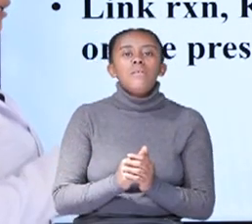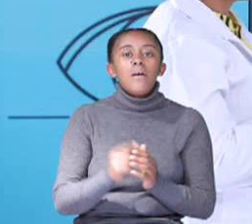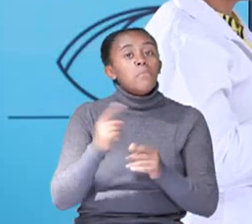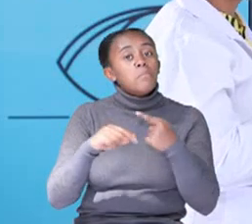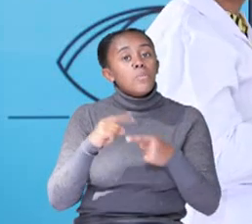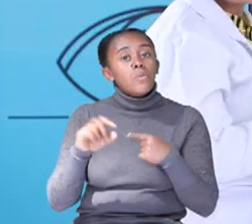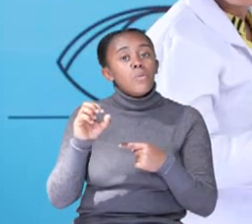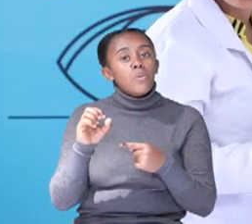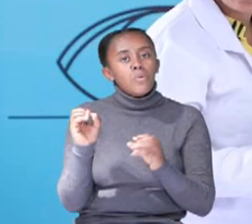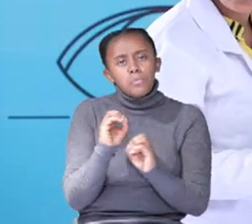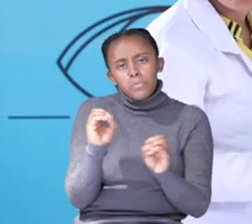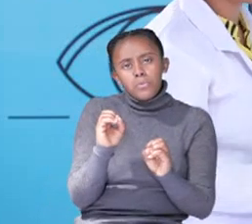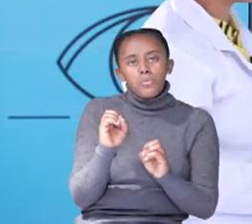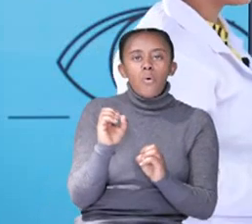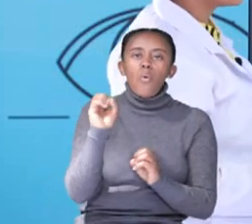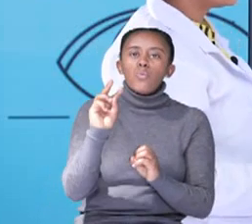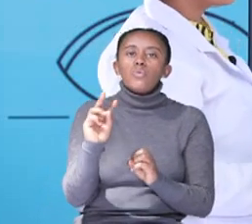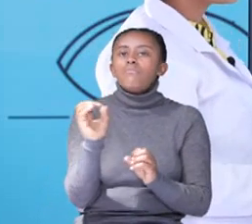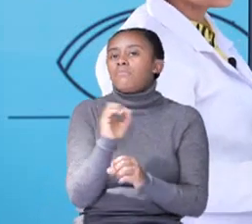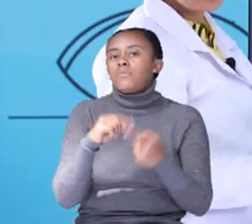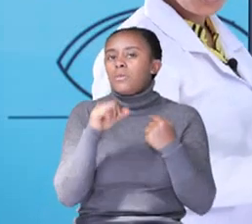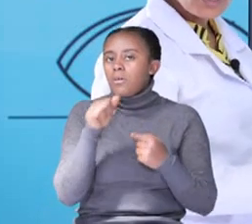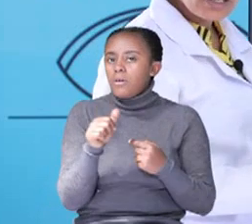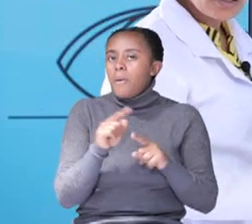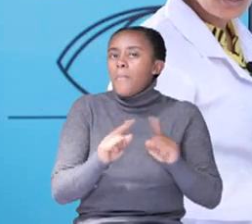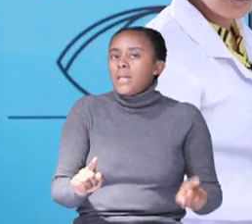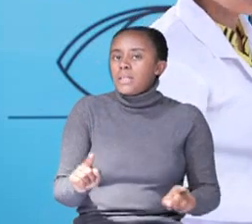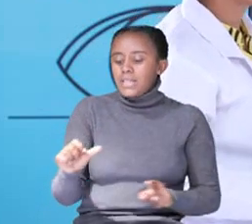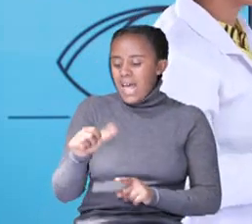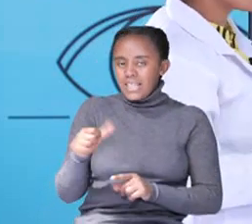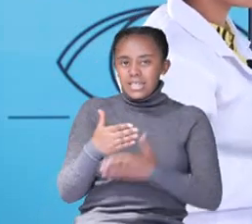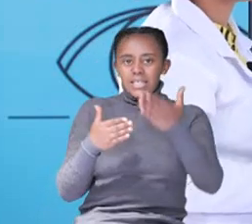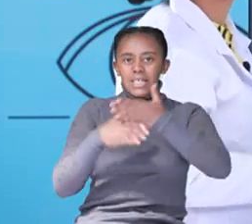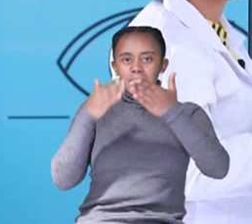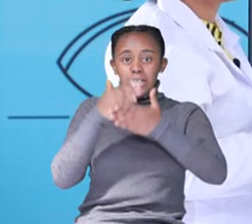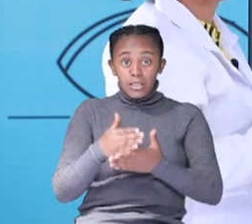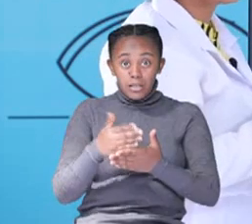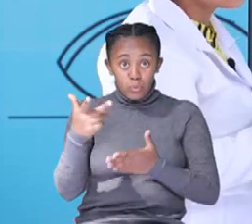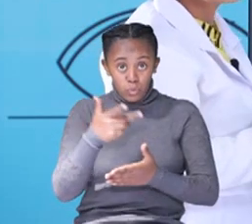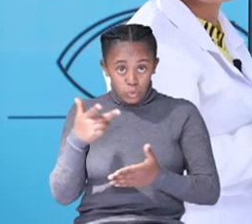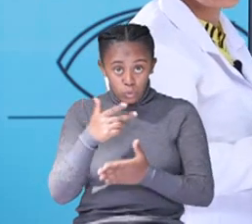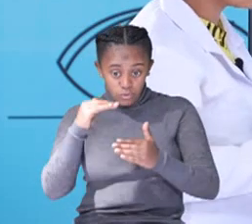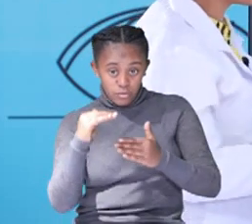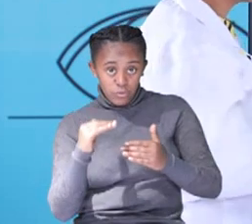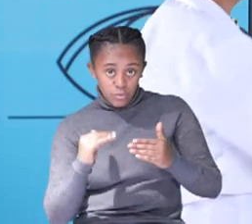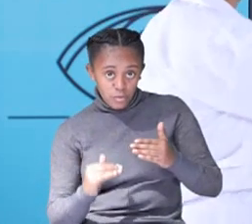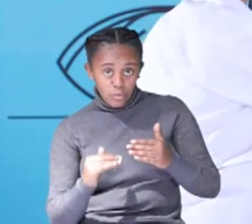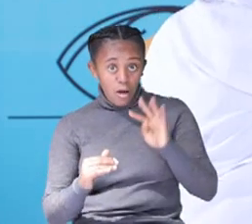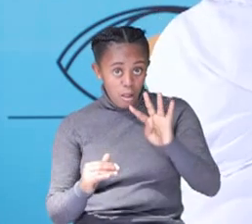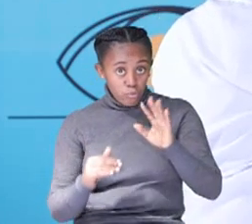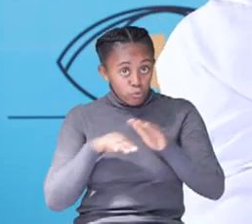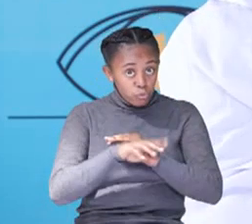occur without involvement of oxygen. But what about the other stages? The other stages are all depend